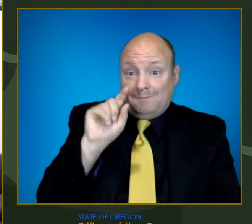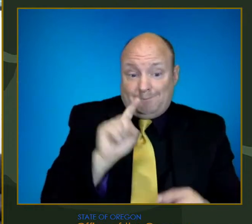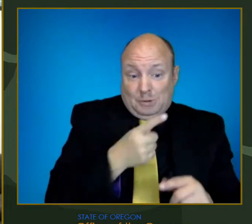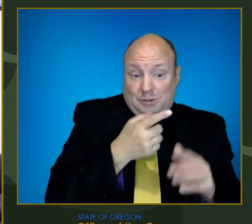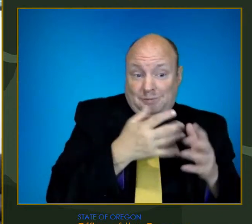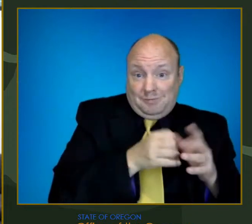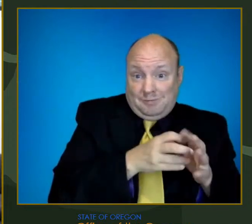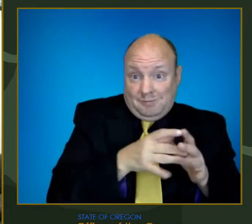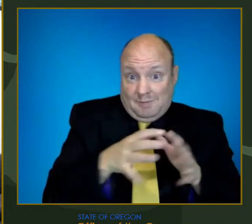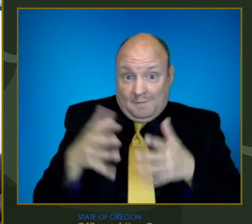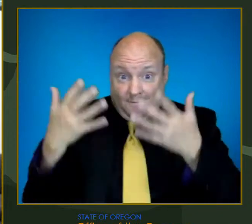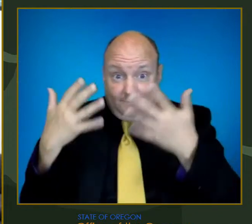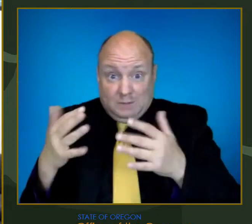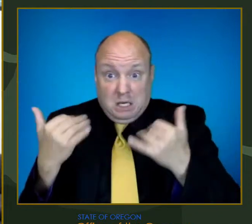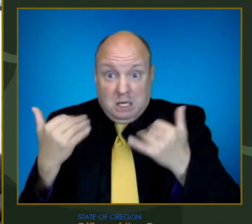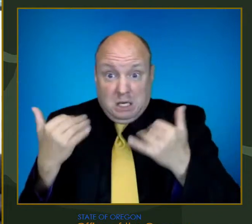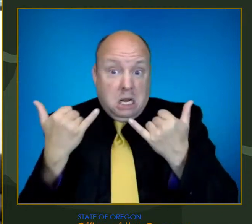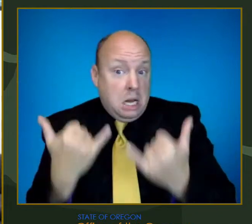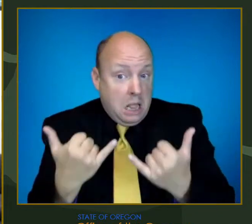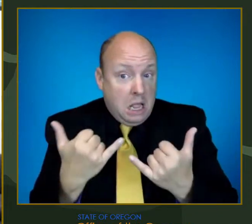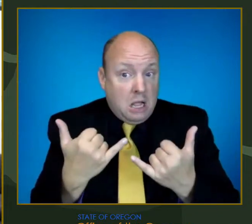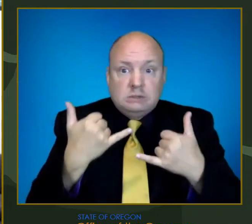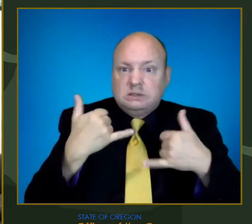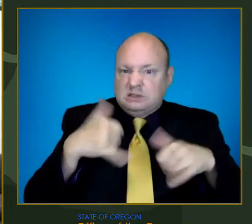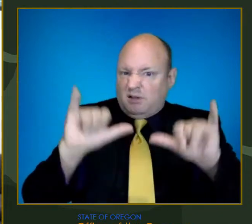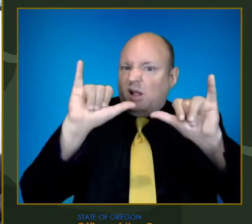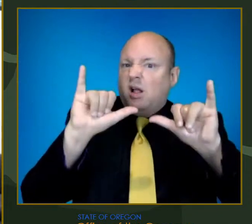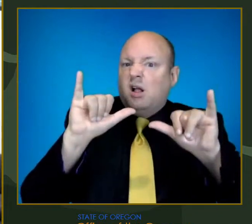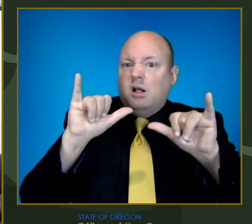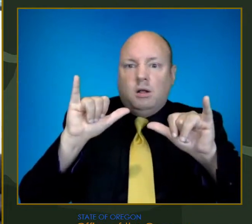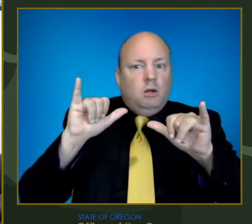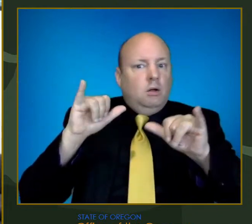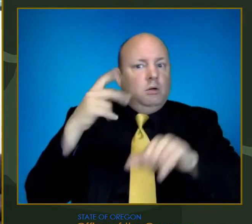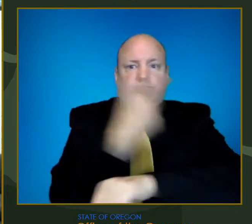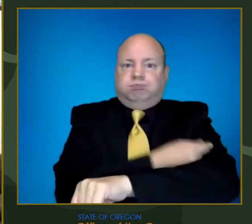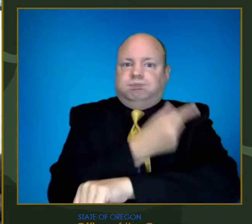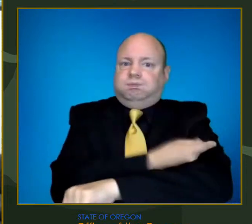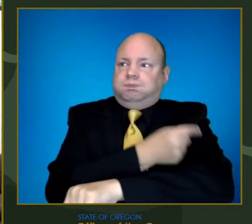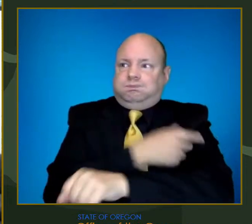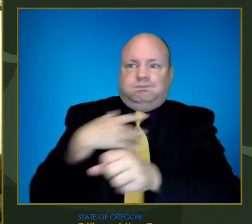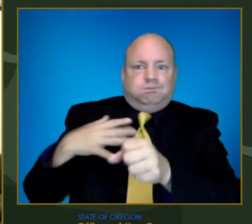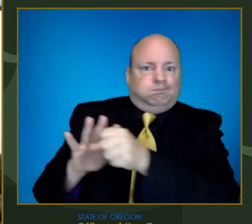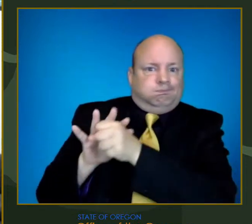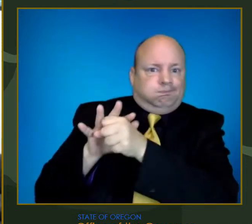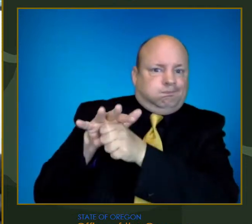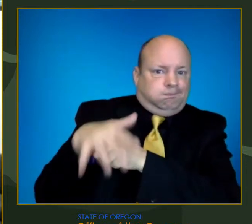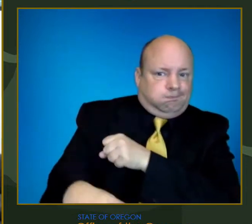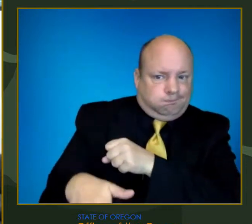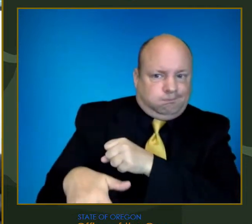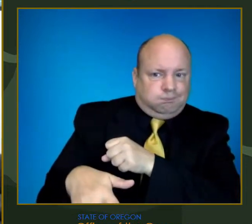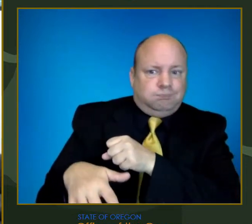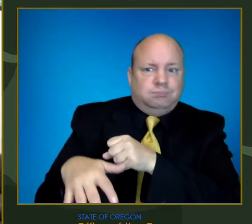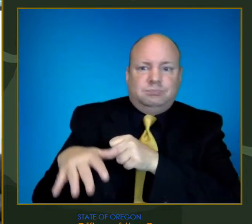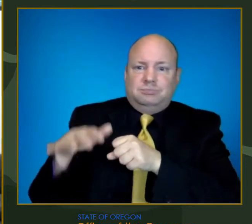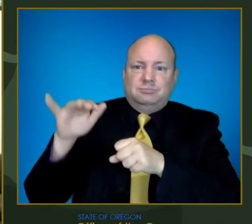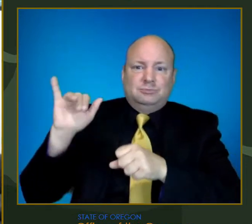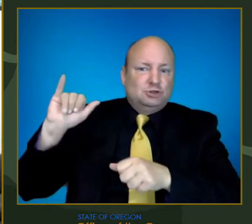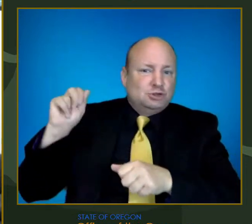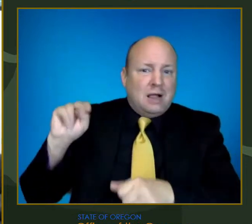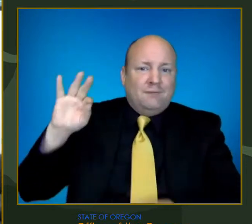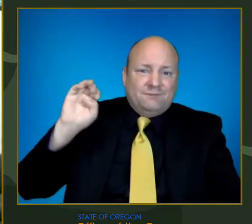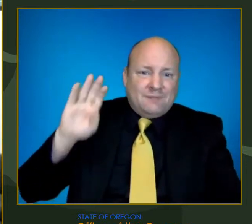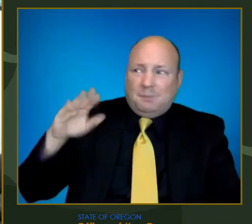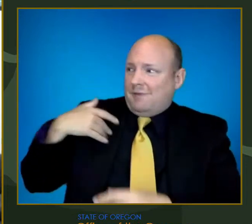of vaccine in the state, and we have it in lots of places that we didn't have it back at the beginning of that process. We've got it in virtually